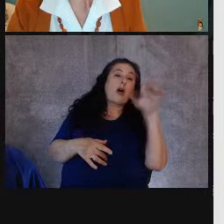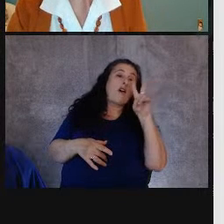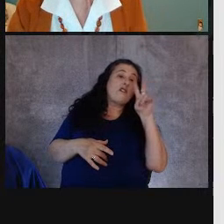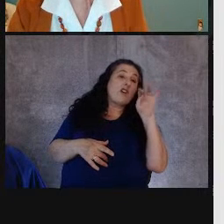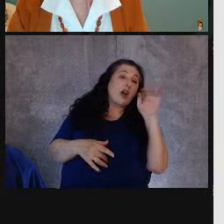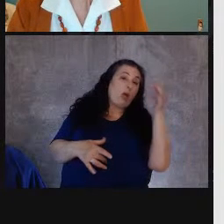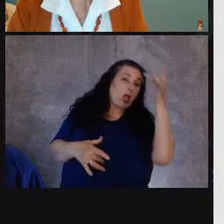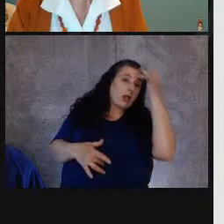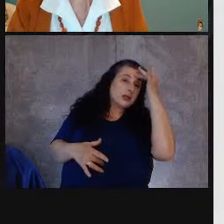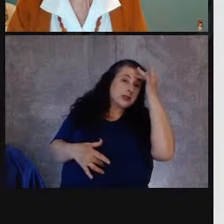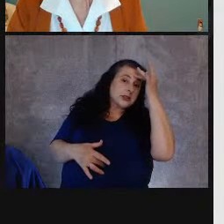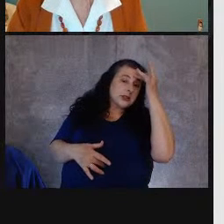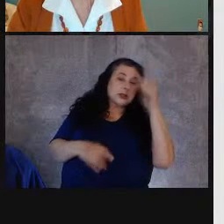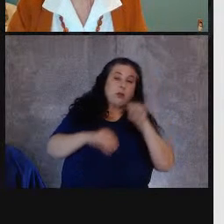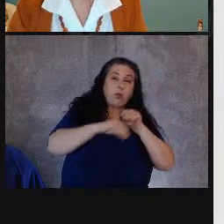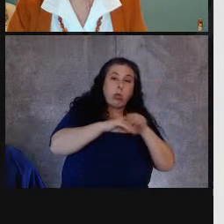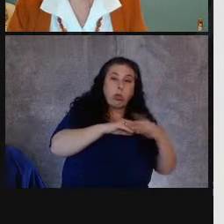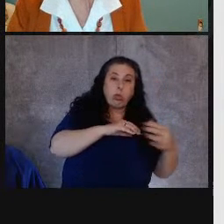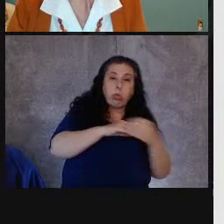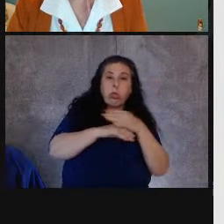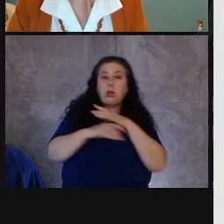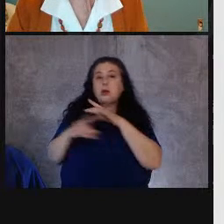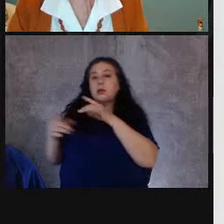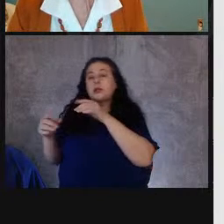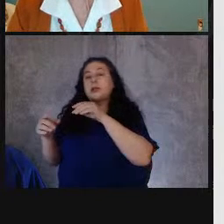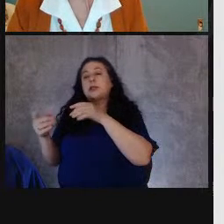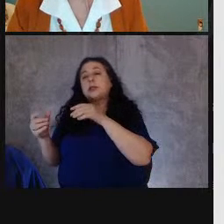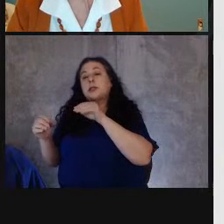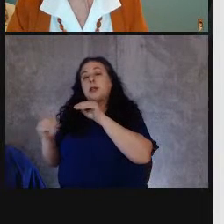and went and affected children,